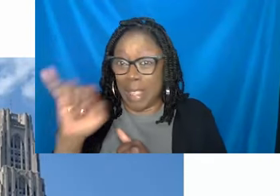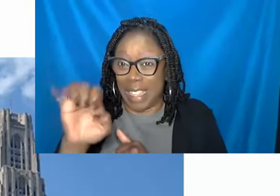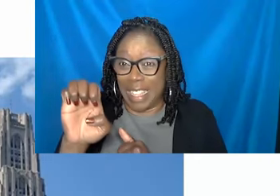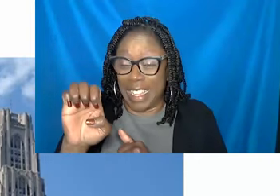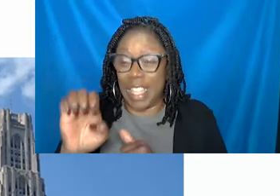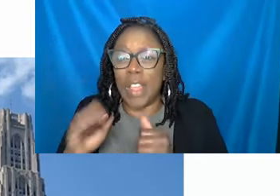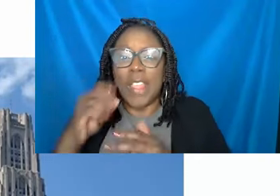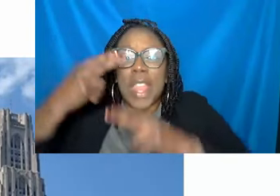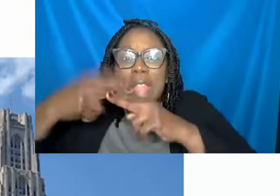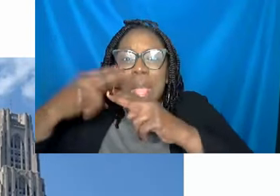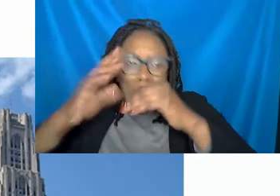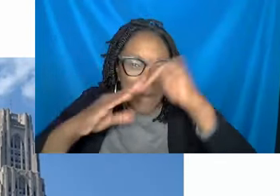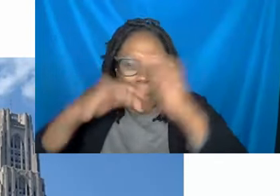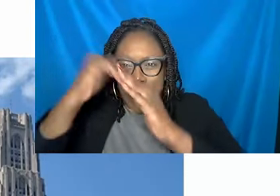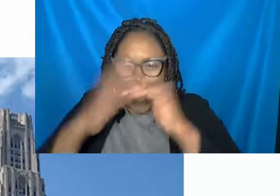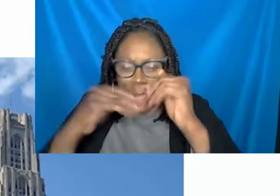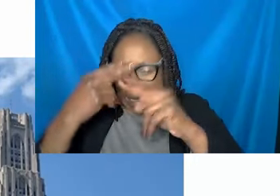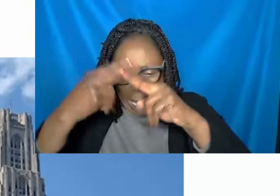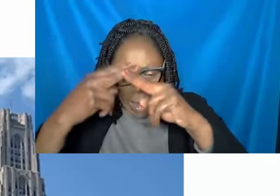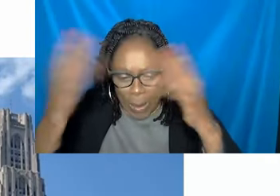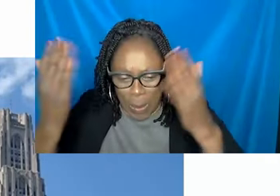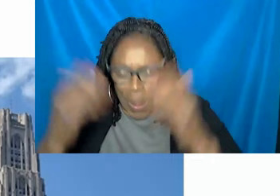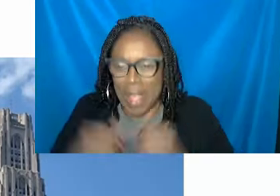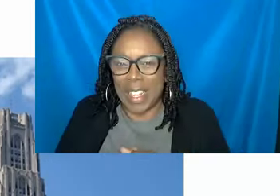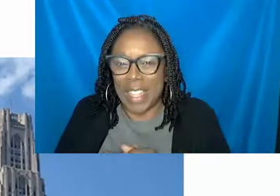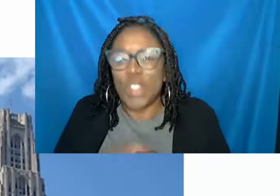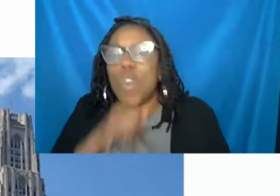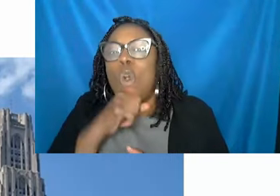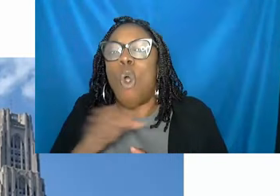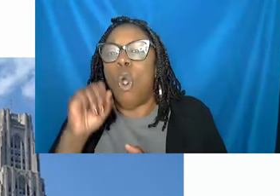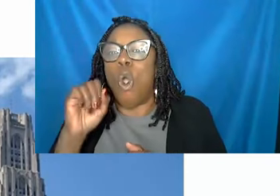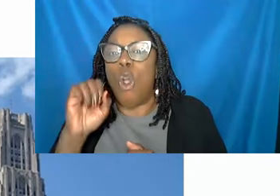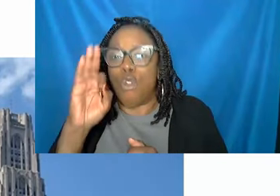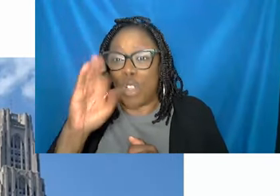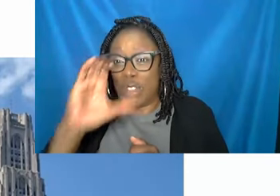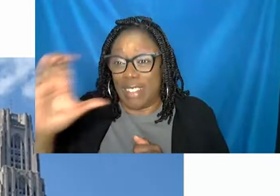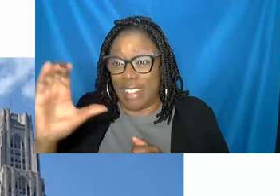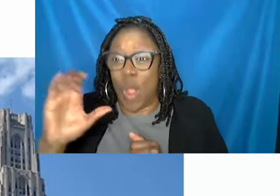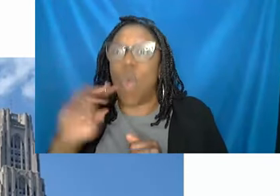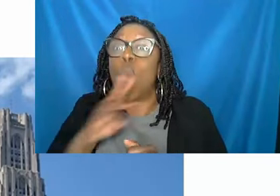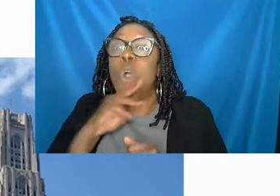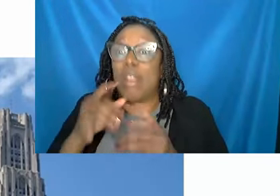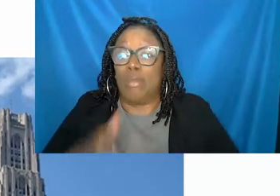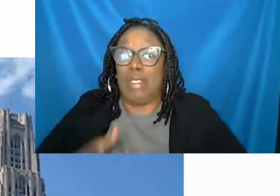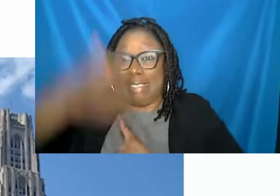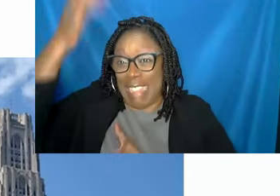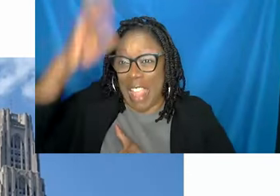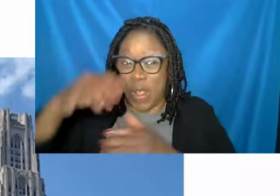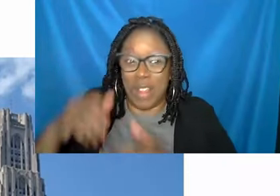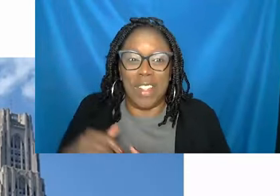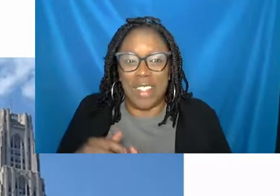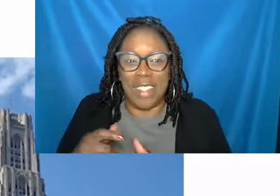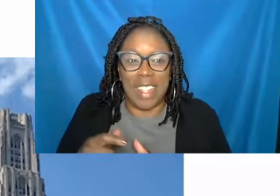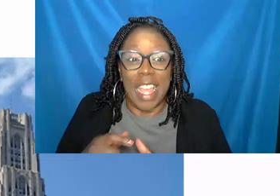of this building? And I'm going to give you some choices. The old Fresno Water Tower, the old administration building at Fresno City College,